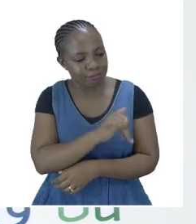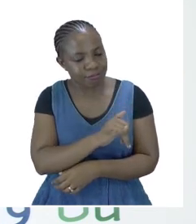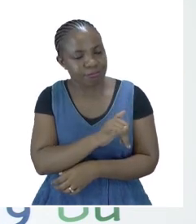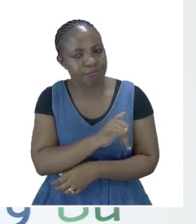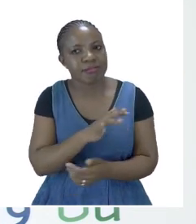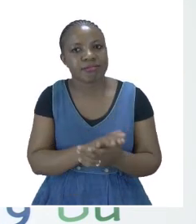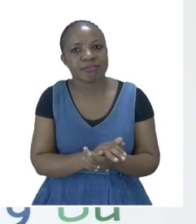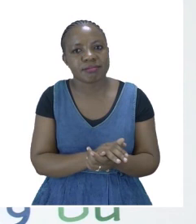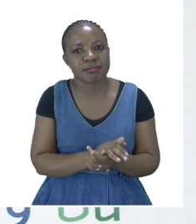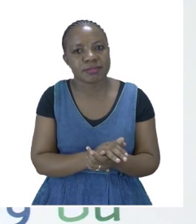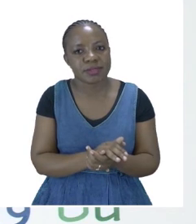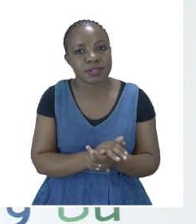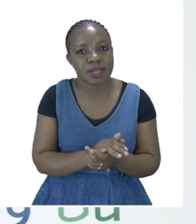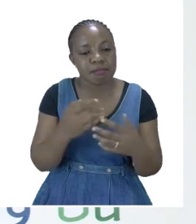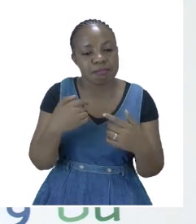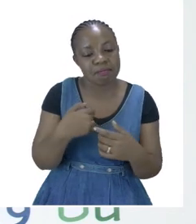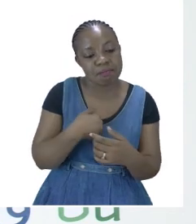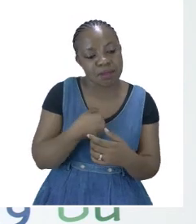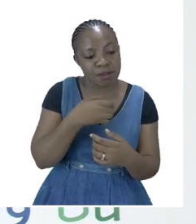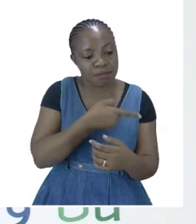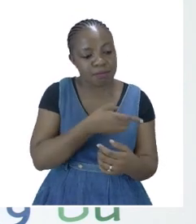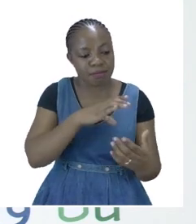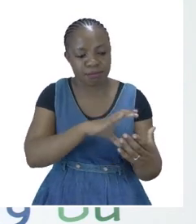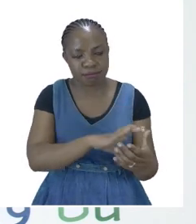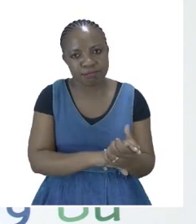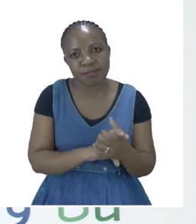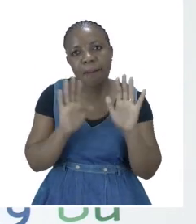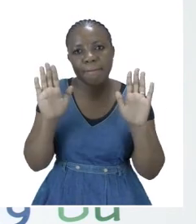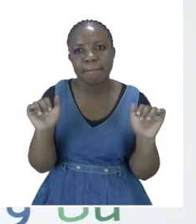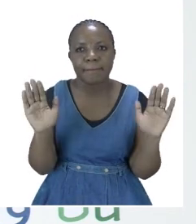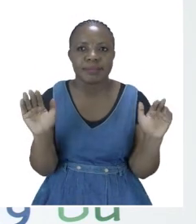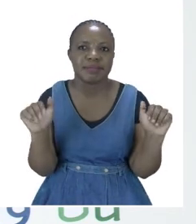from Soshi and I, it is time to say